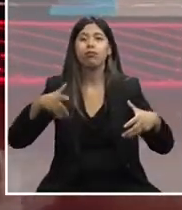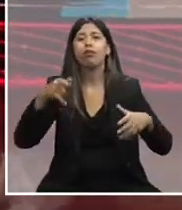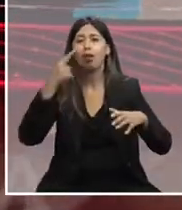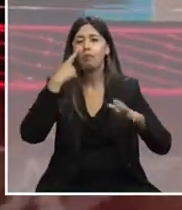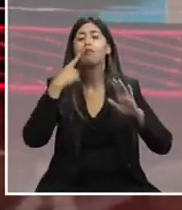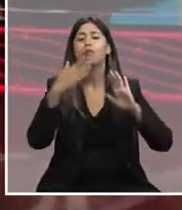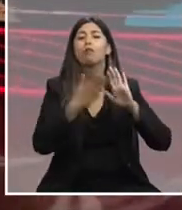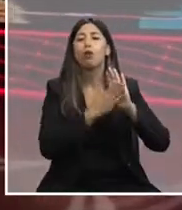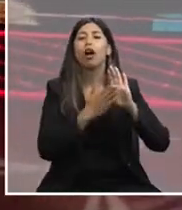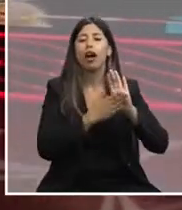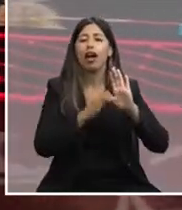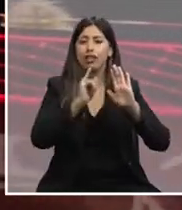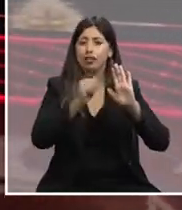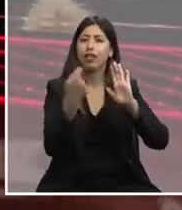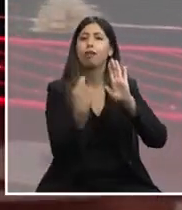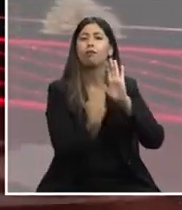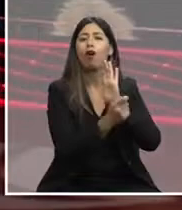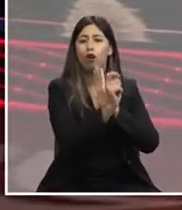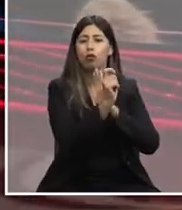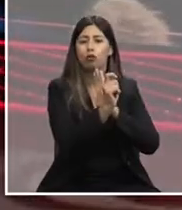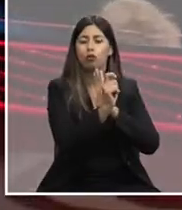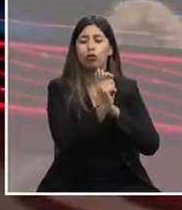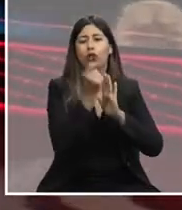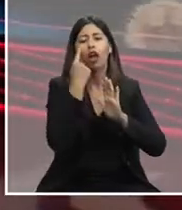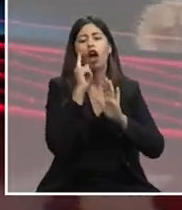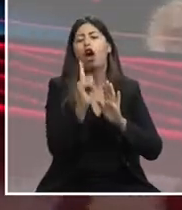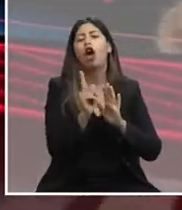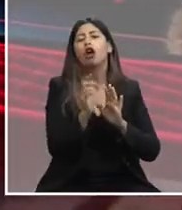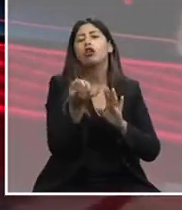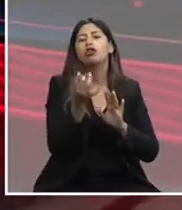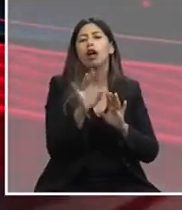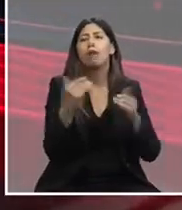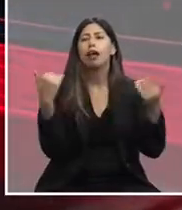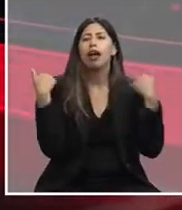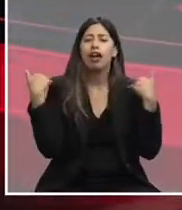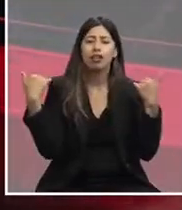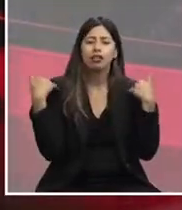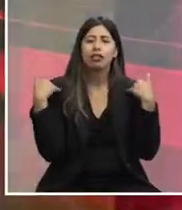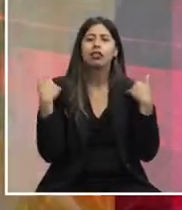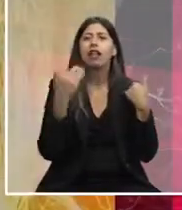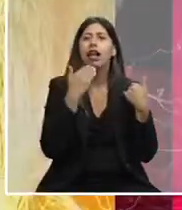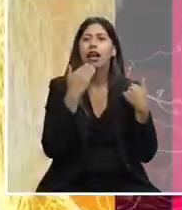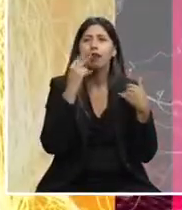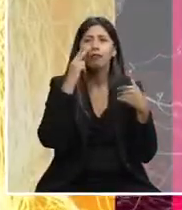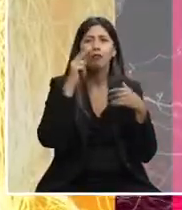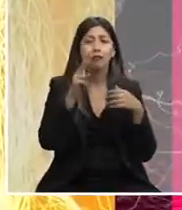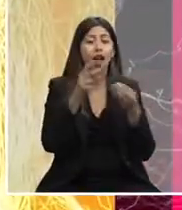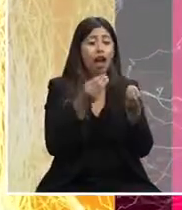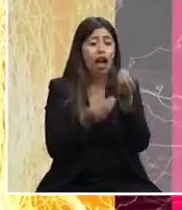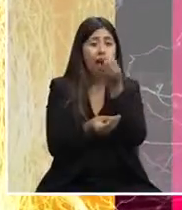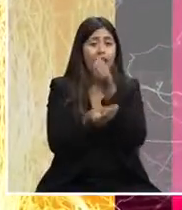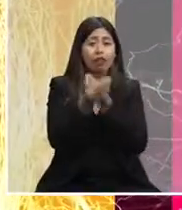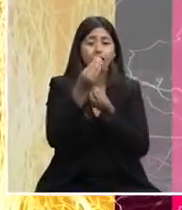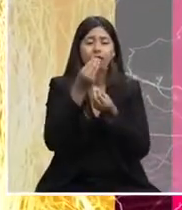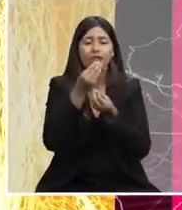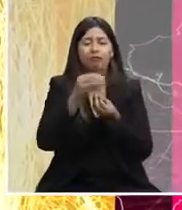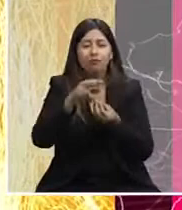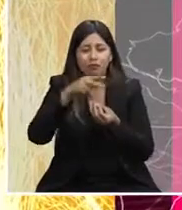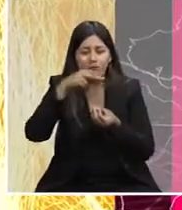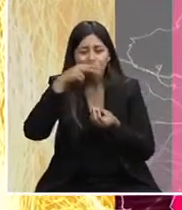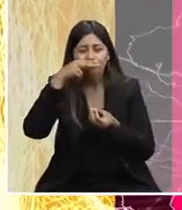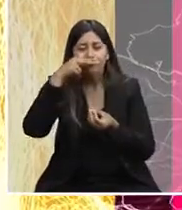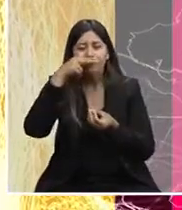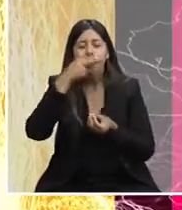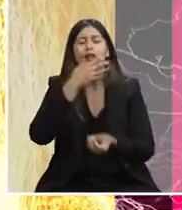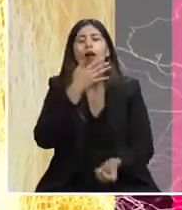it before eating it. Smell it for a few minutes, then slowly swirl it into your mouth. All of this looking,